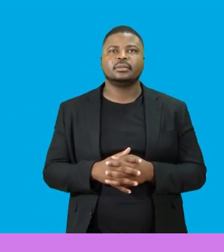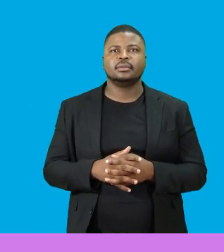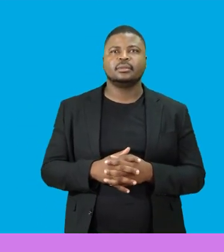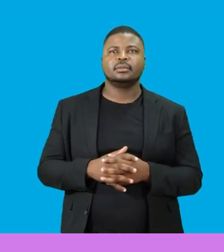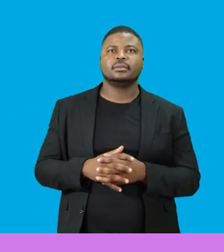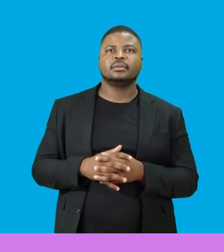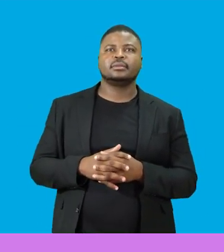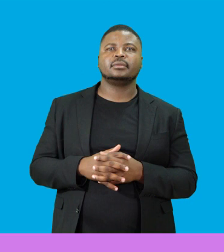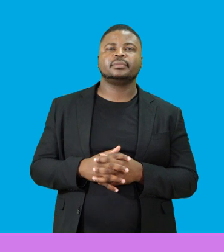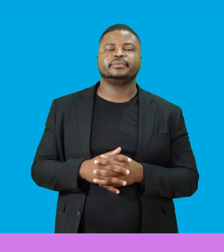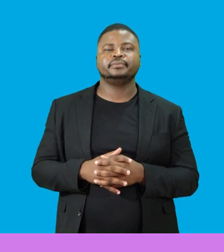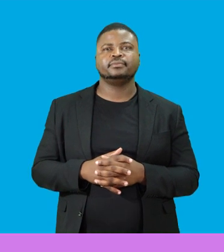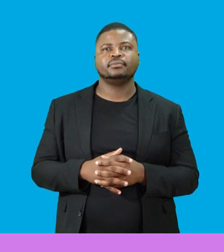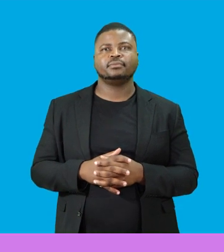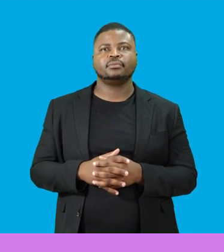multiplied by